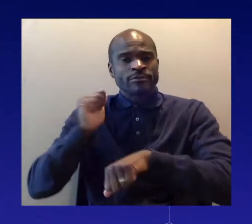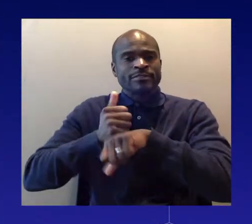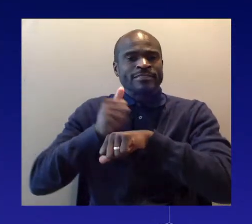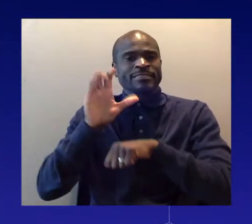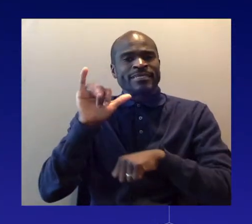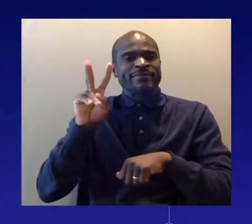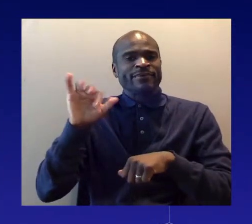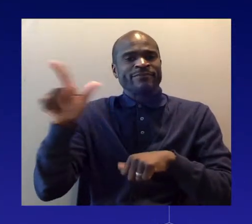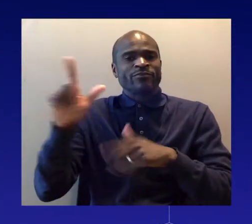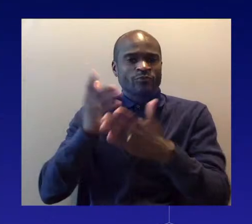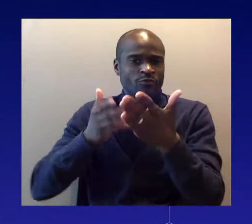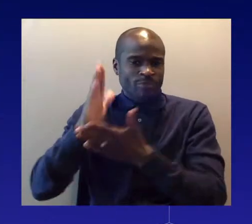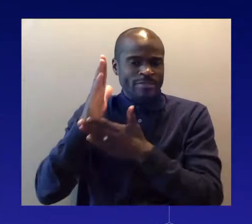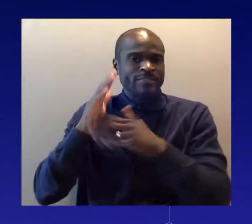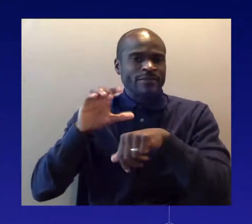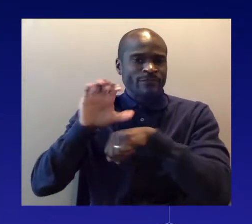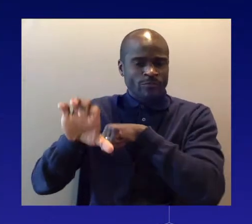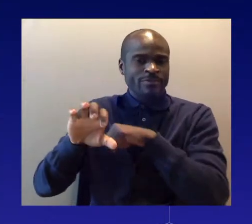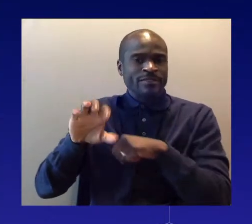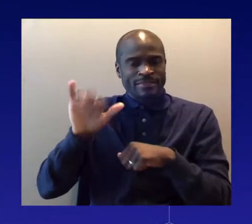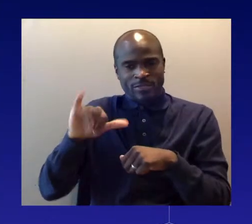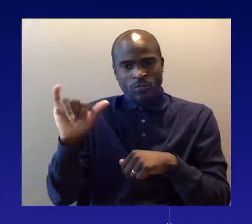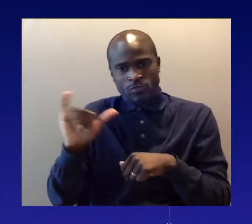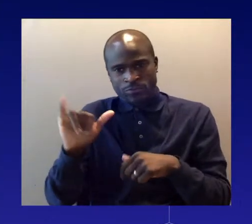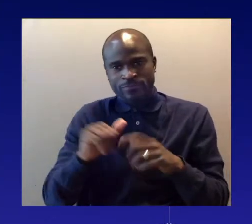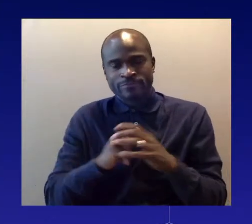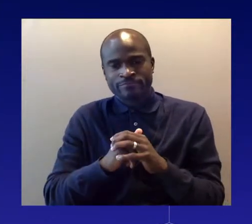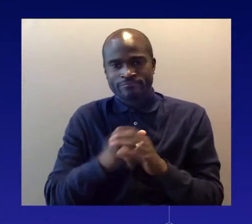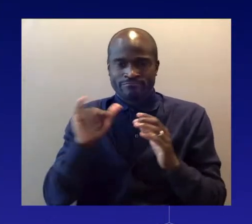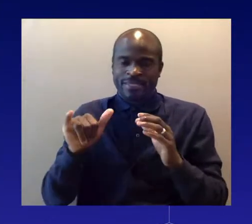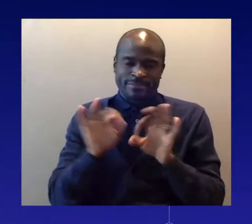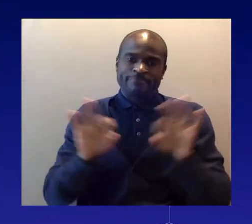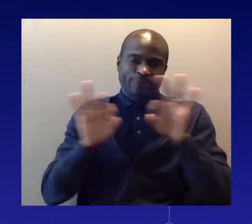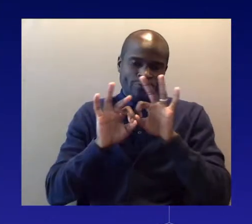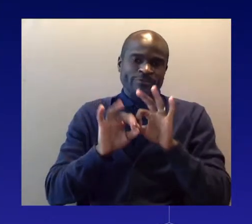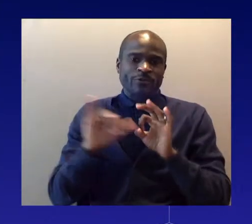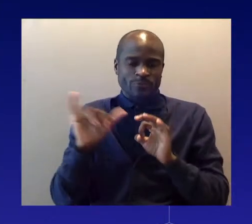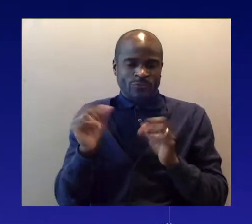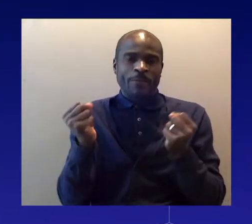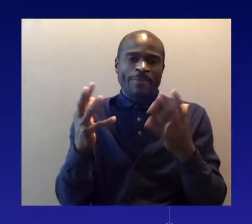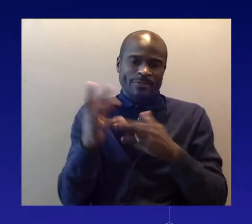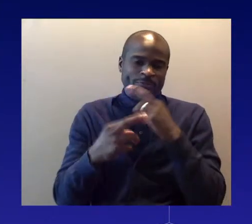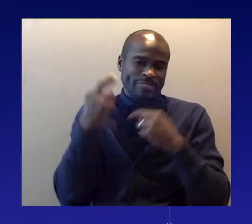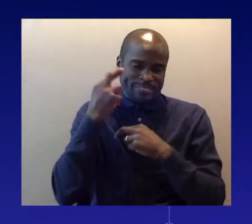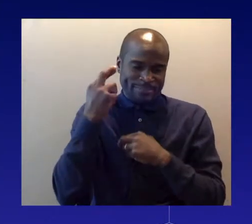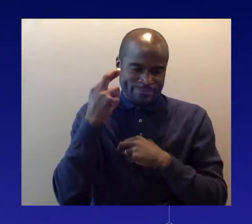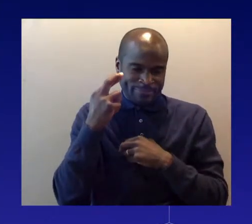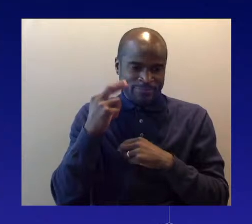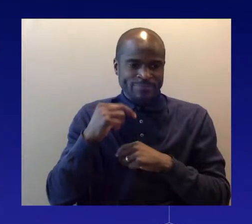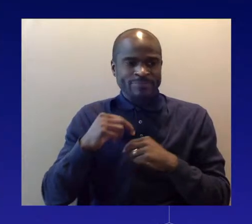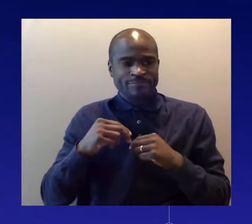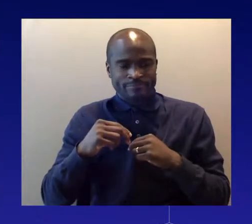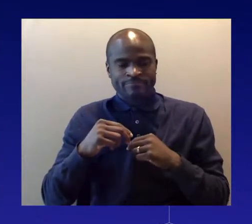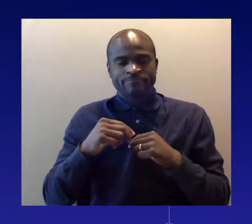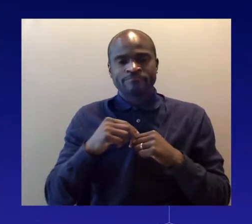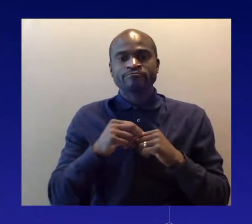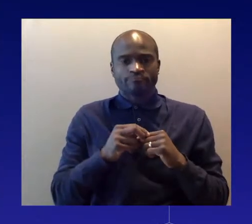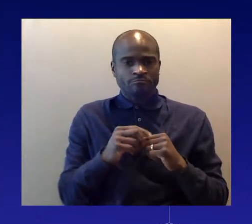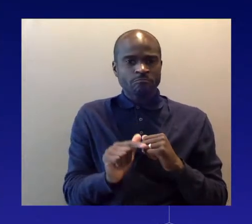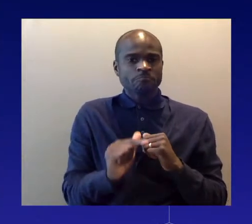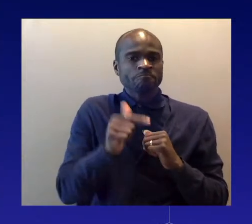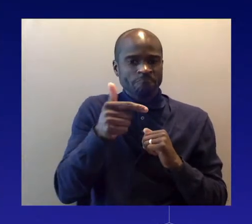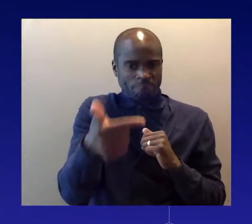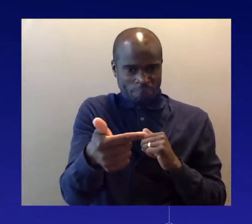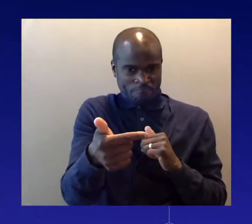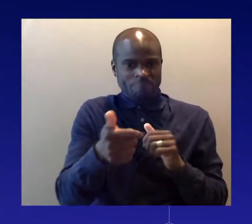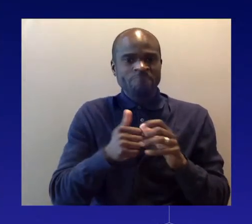environmental justice for many, many reasons. And really lifting up the good work of movement leaders alongside Michelle, Martha